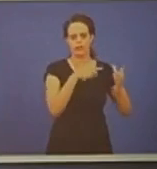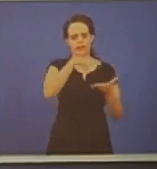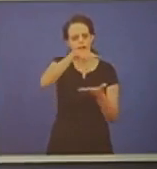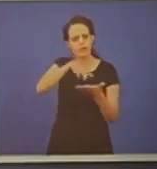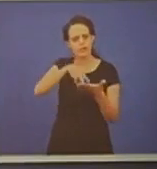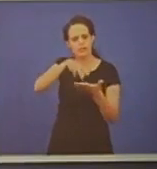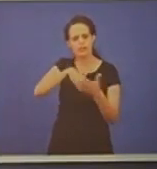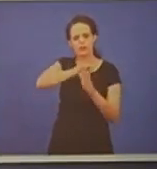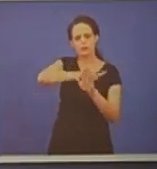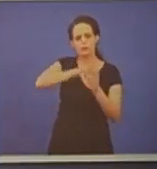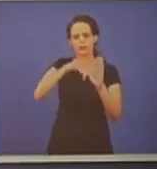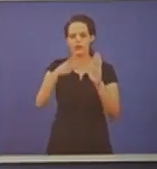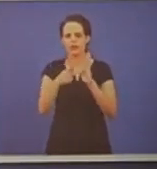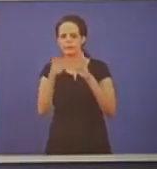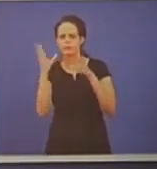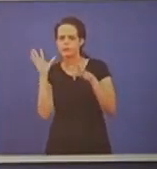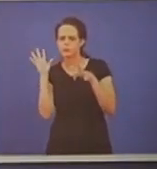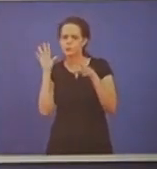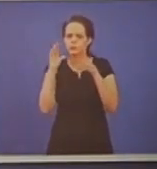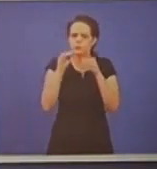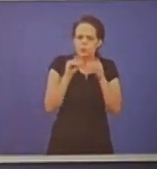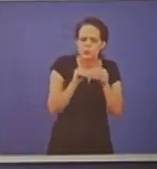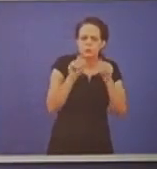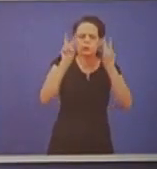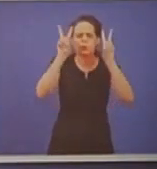reading the parable of the wedding,